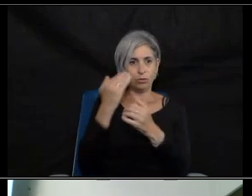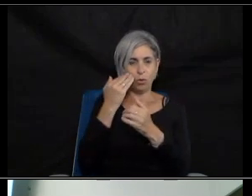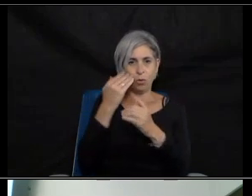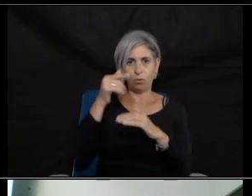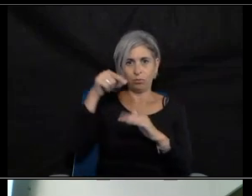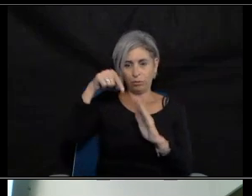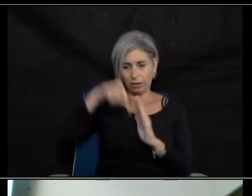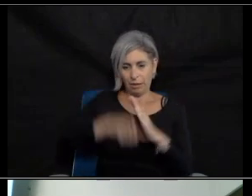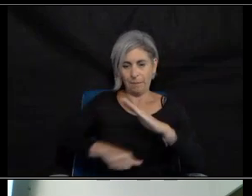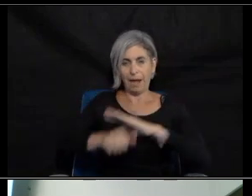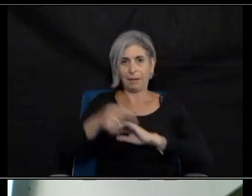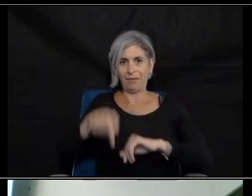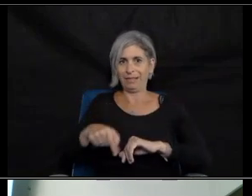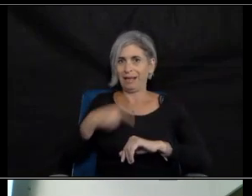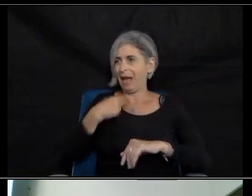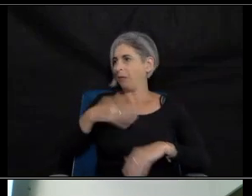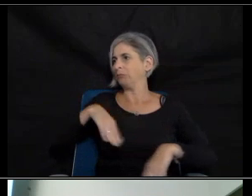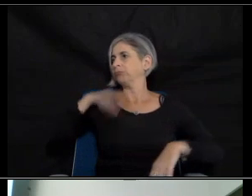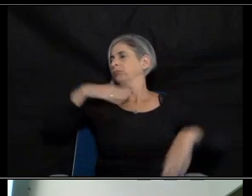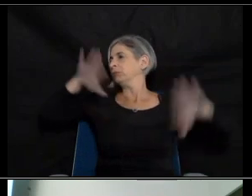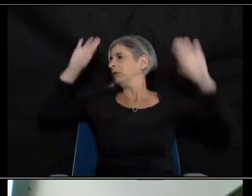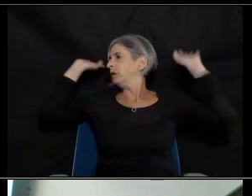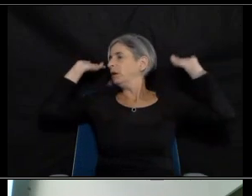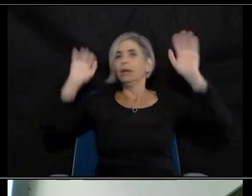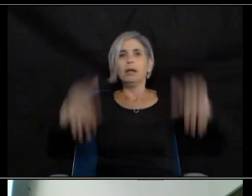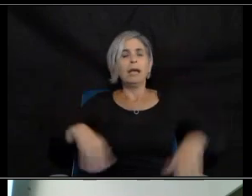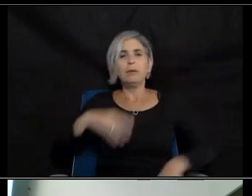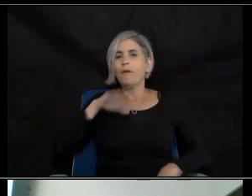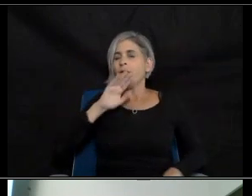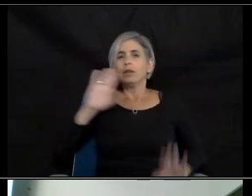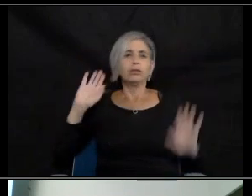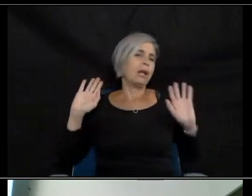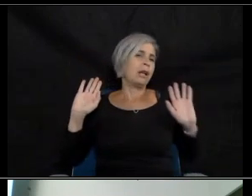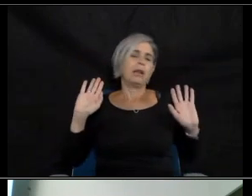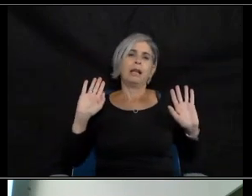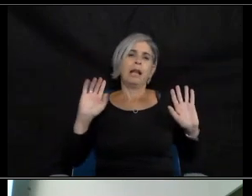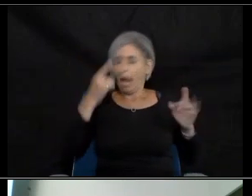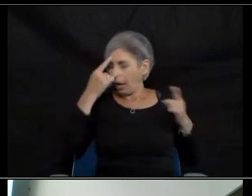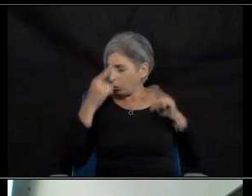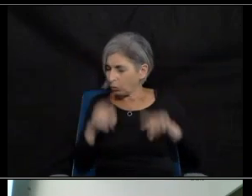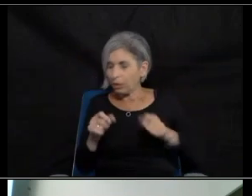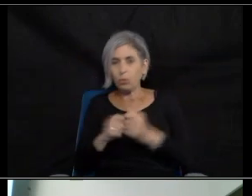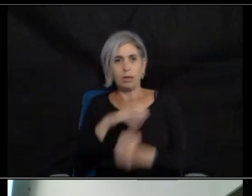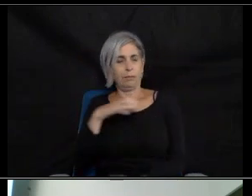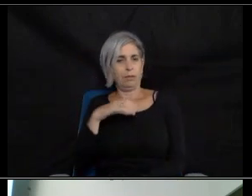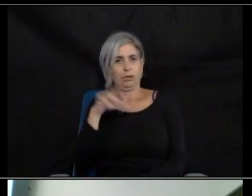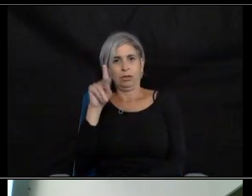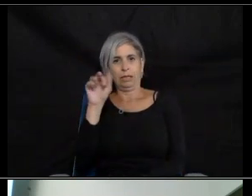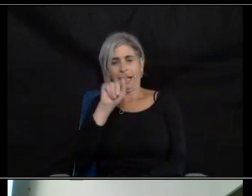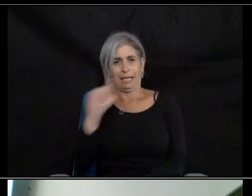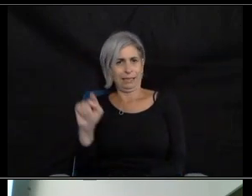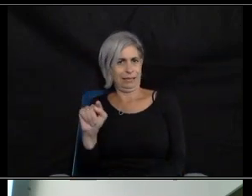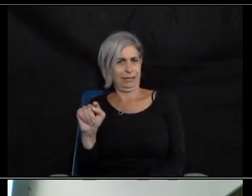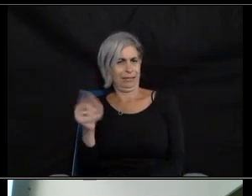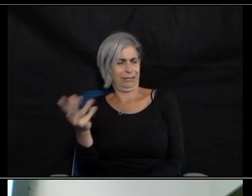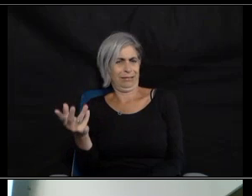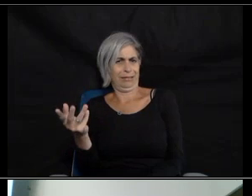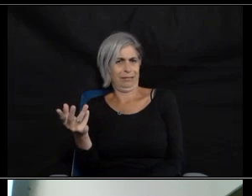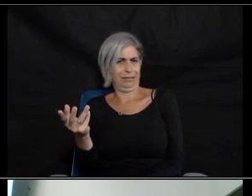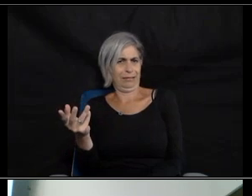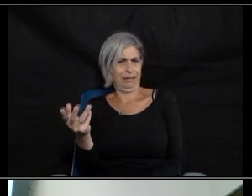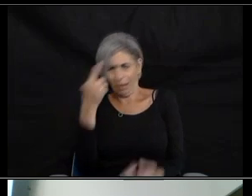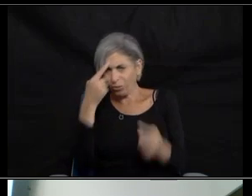me, frankly, I'm at my wit's end with all this. And I have to agree with what Commissioner Katz said at the beginning, which is, you know,